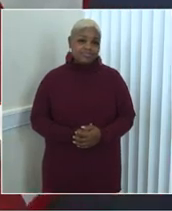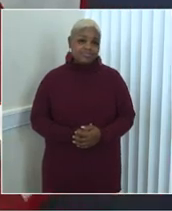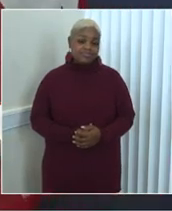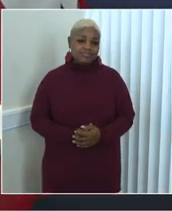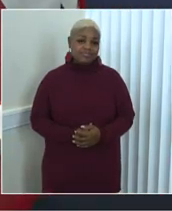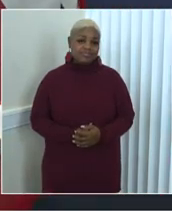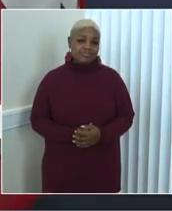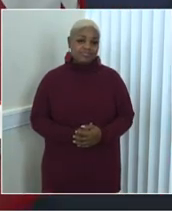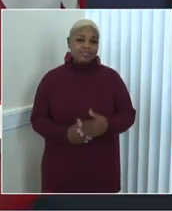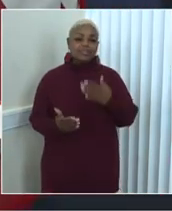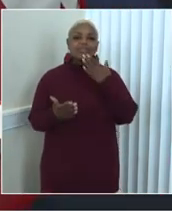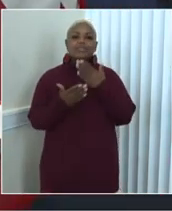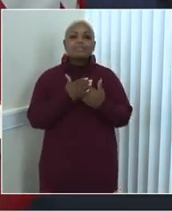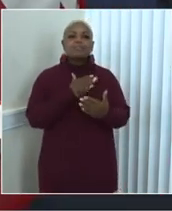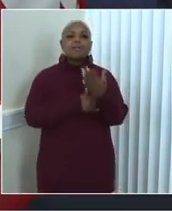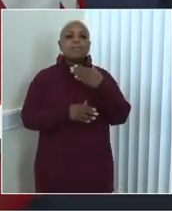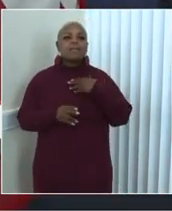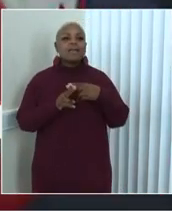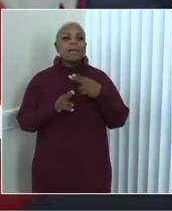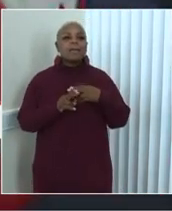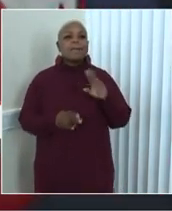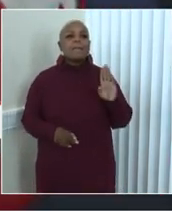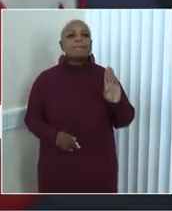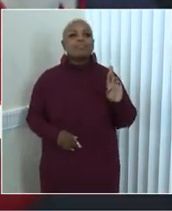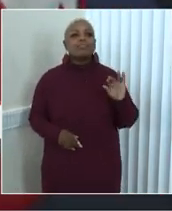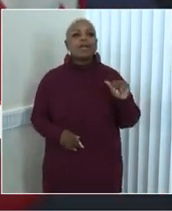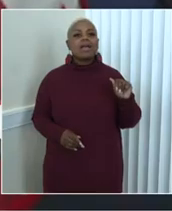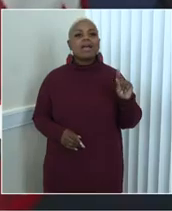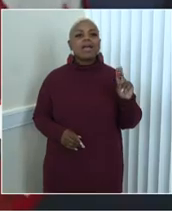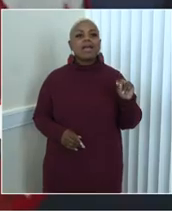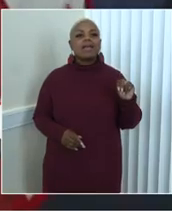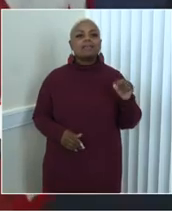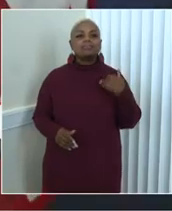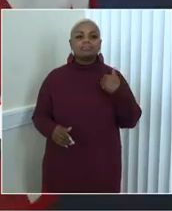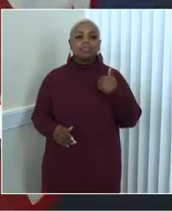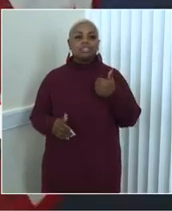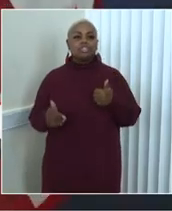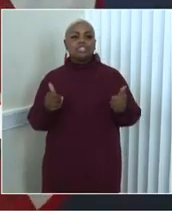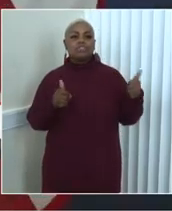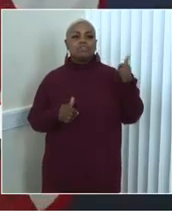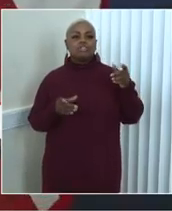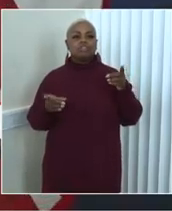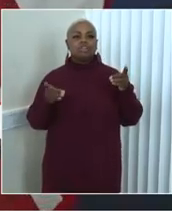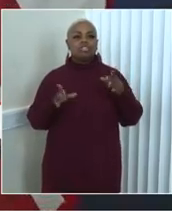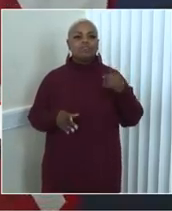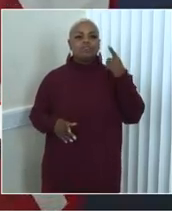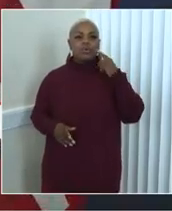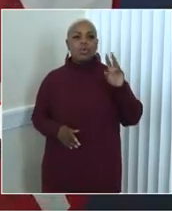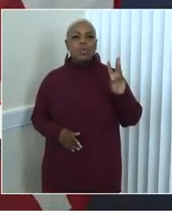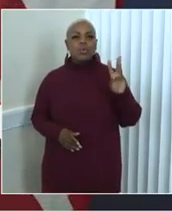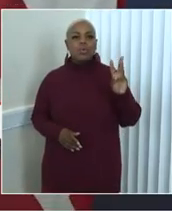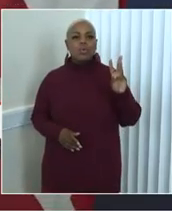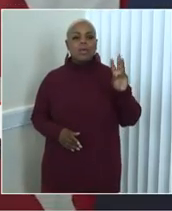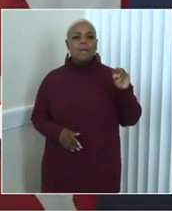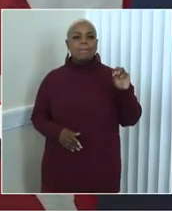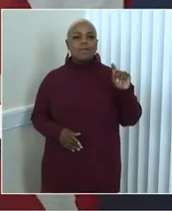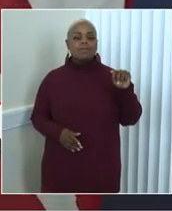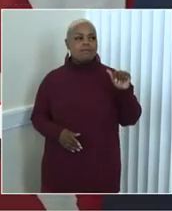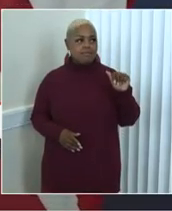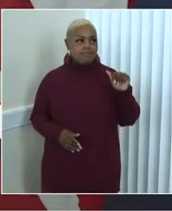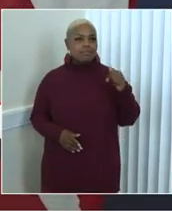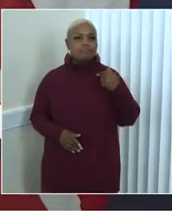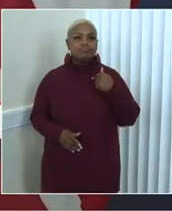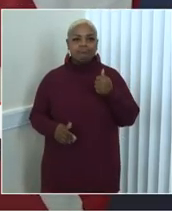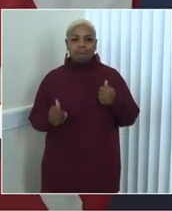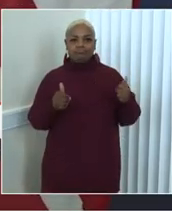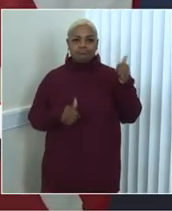Good morning. My name is Brian Dwyer. I'm the Chief Operating Officer at WMATA. I'm joined today by Chief Mike Gonzalo, our Chief of Police. I want to thank